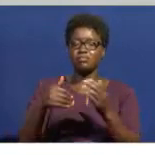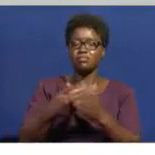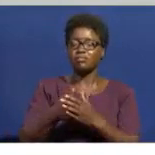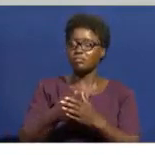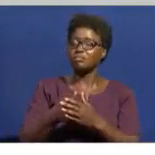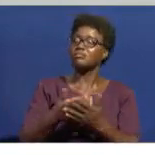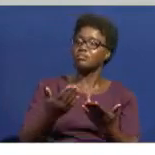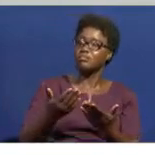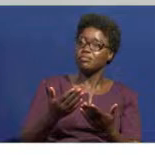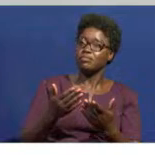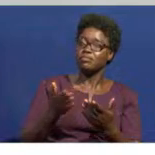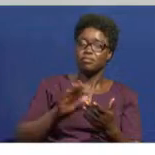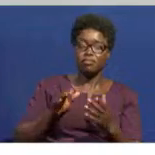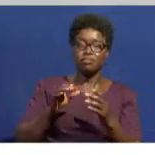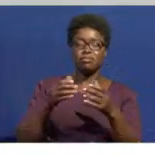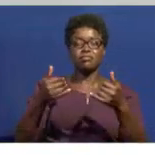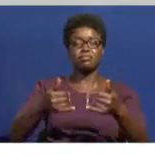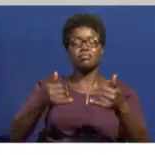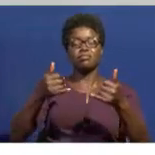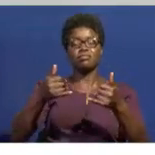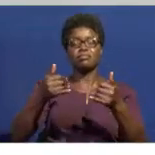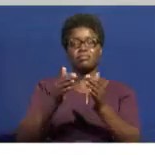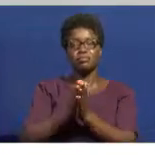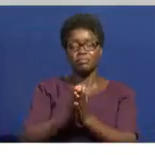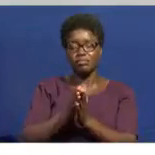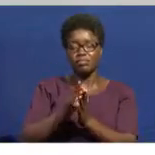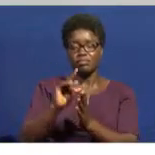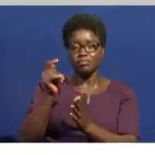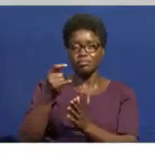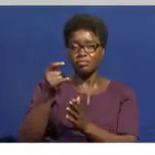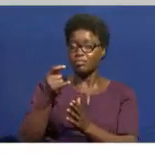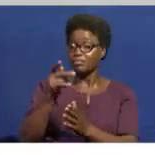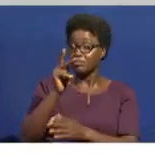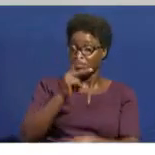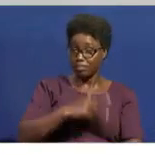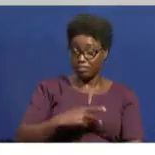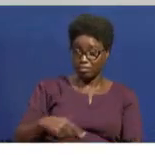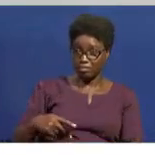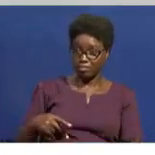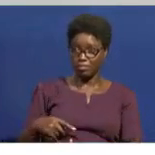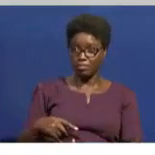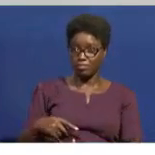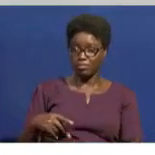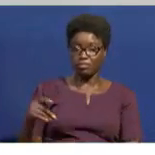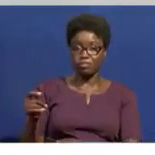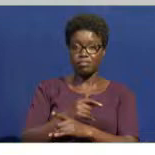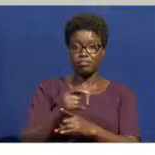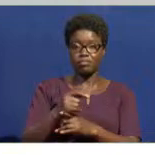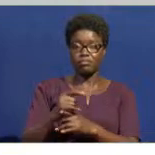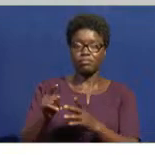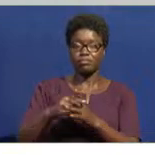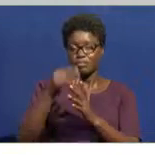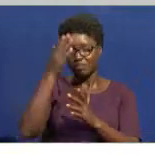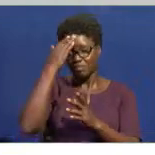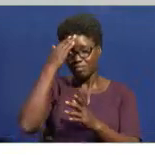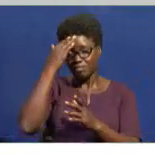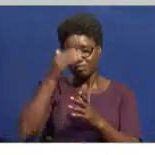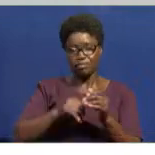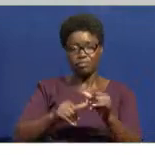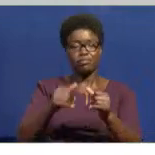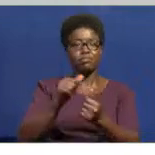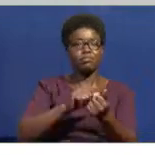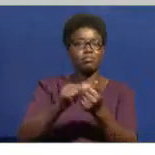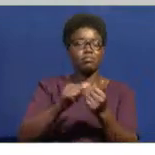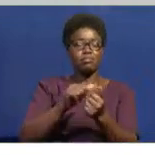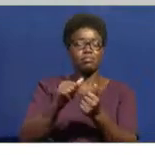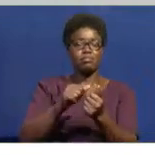C coaching course at the Kenya Institute of Special Education. The course, which kicked off on Monday, will run until Friday,